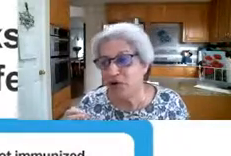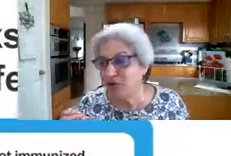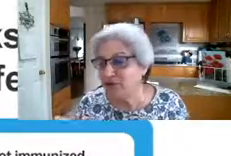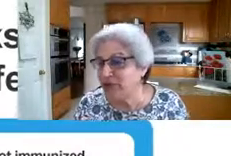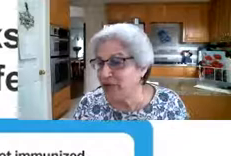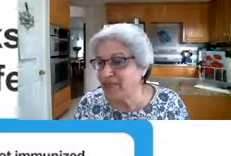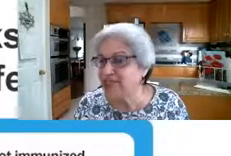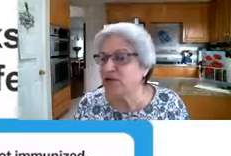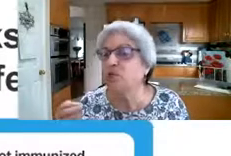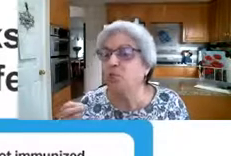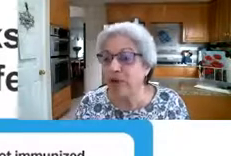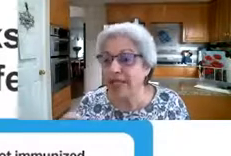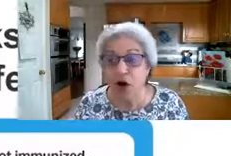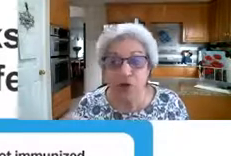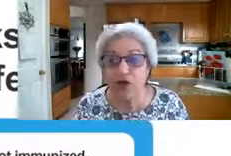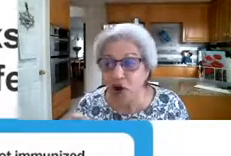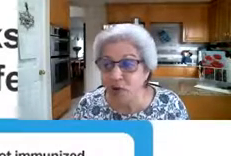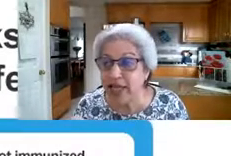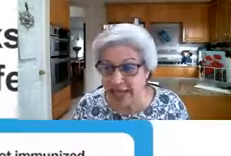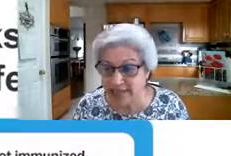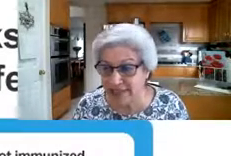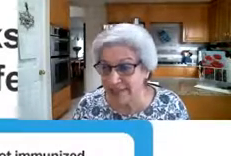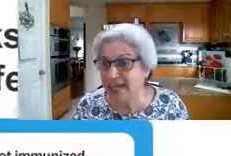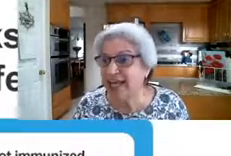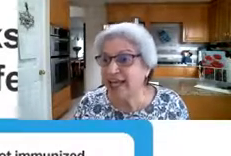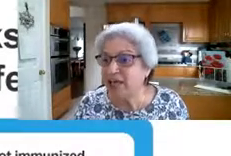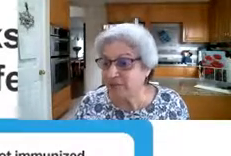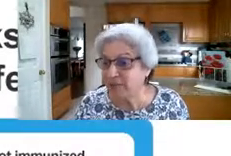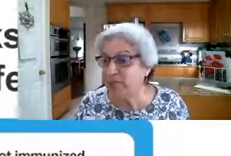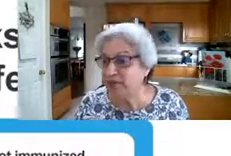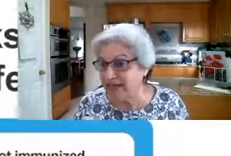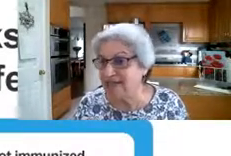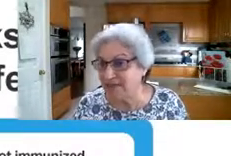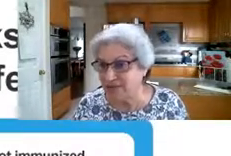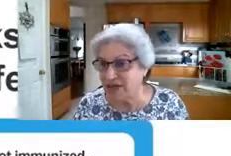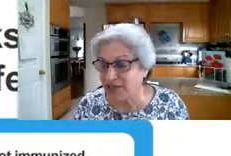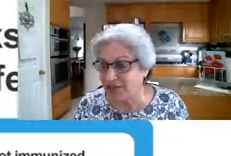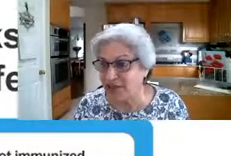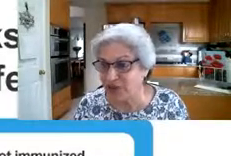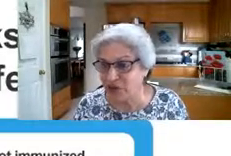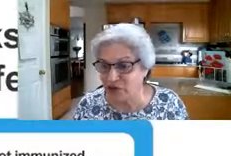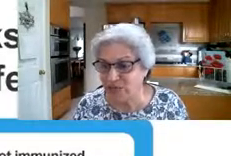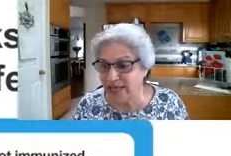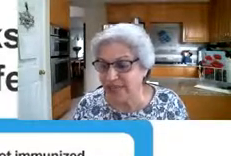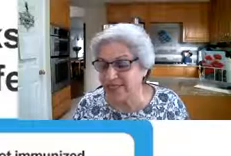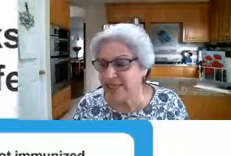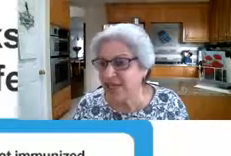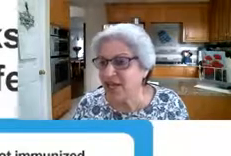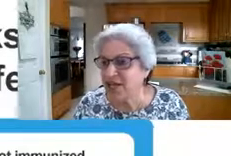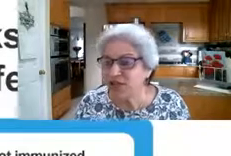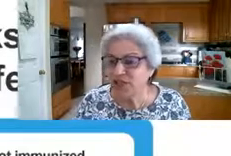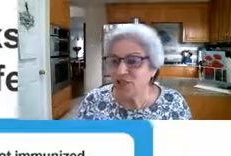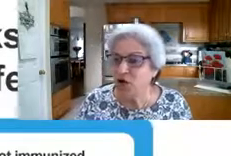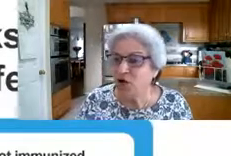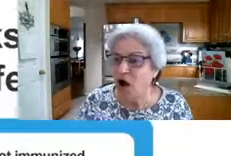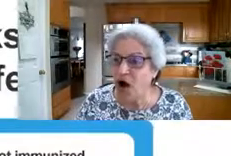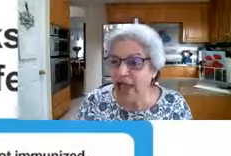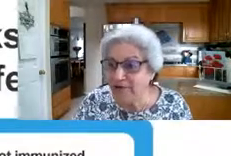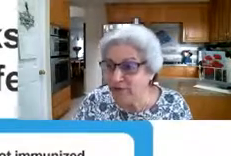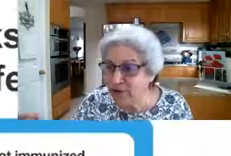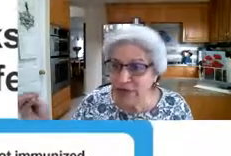for coronavirus, we don't know yet if it prevents infection in the first place.